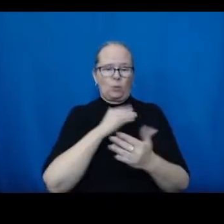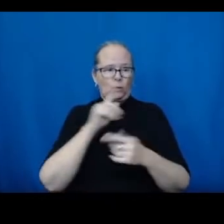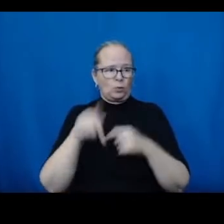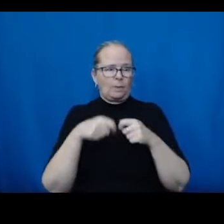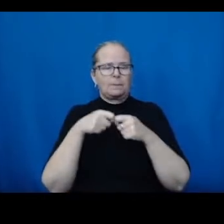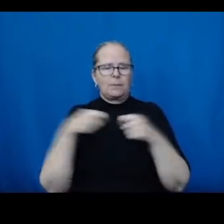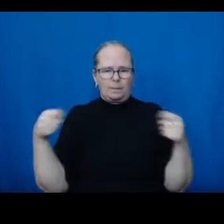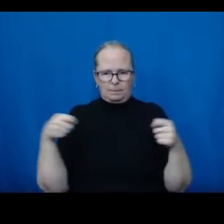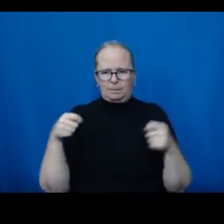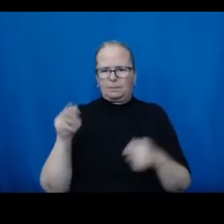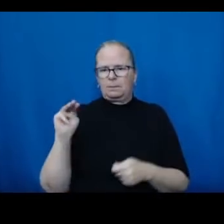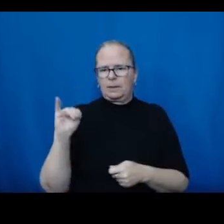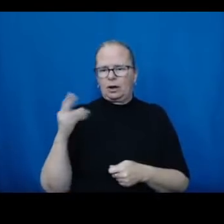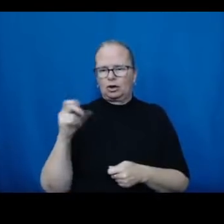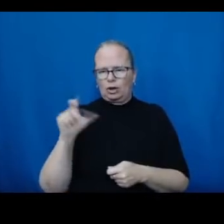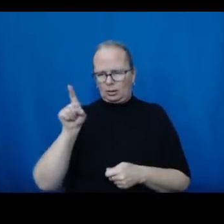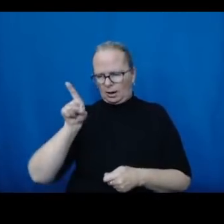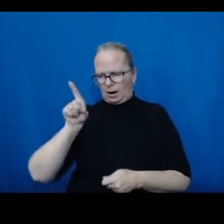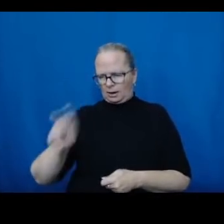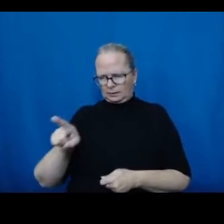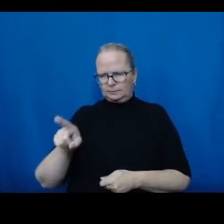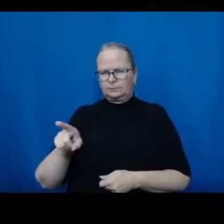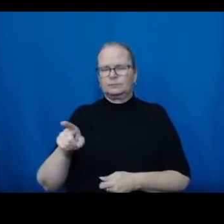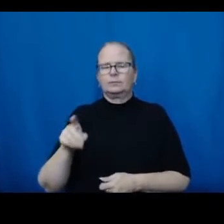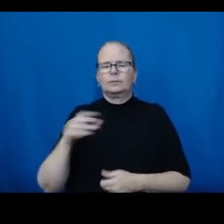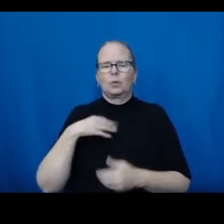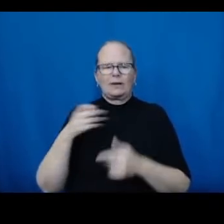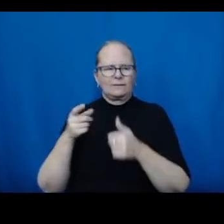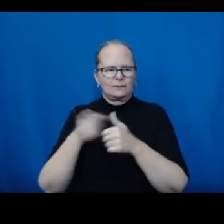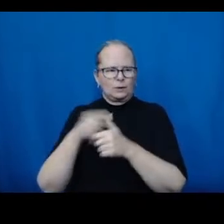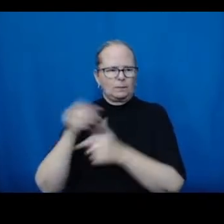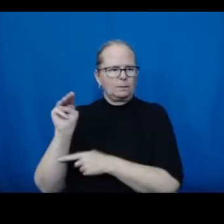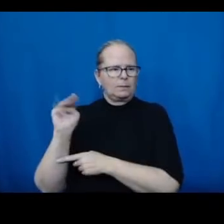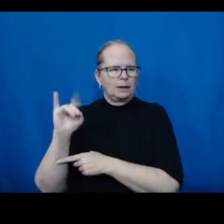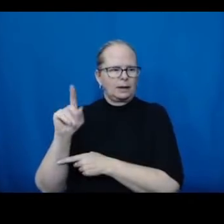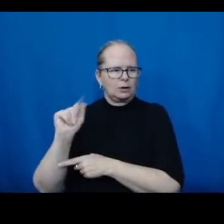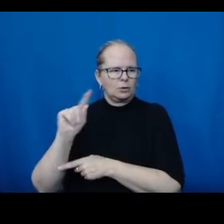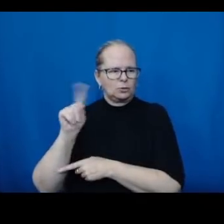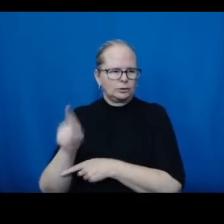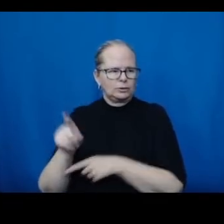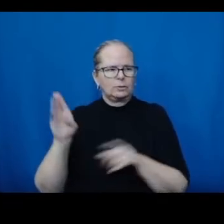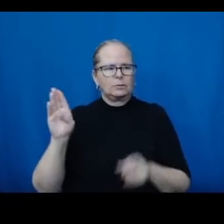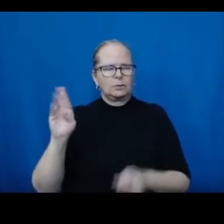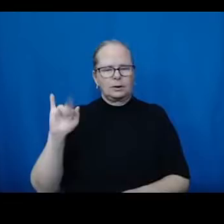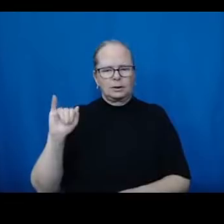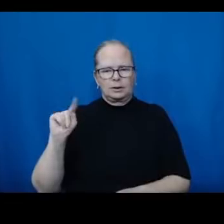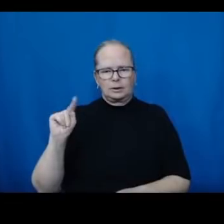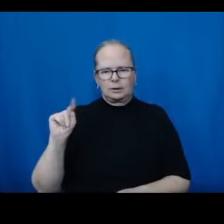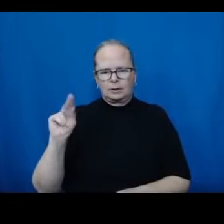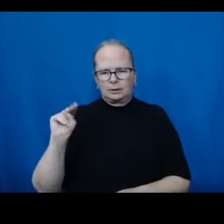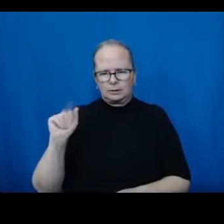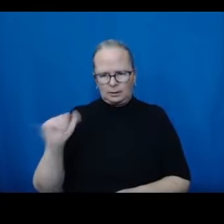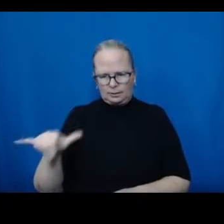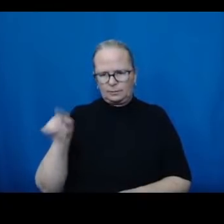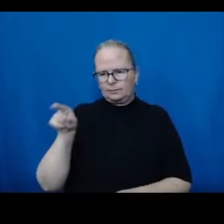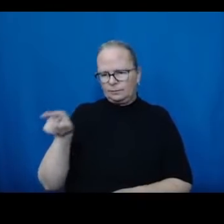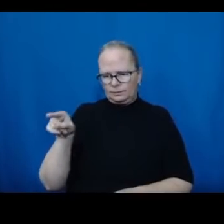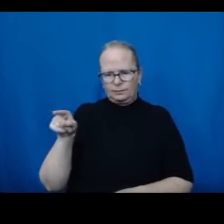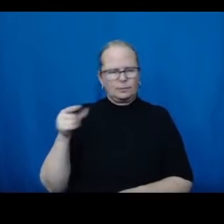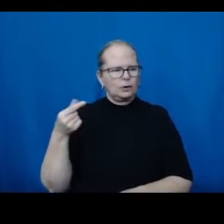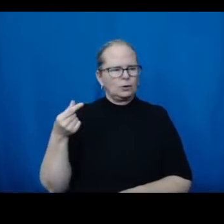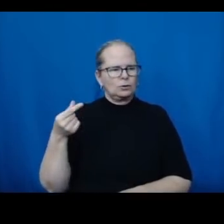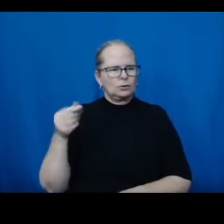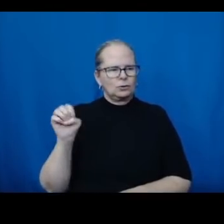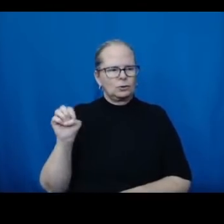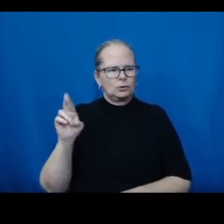the Calgary Herald and Calgary Sun into our conversation, who had a question for our panel today. You are live, Brittany.